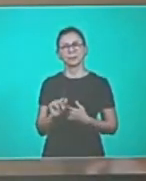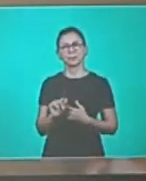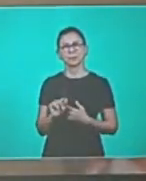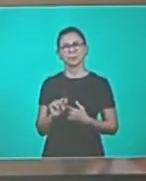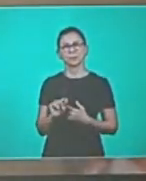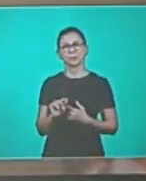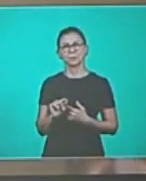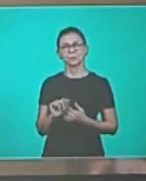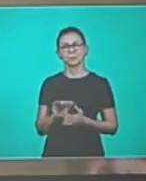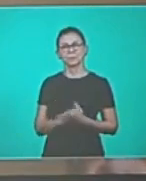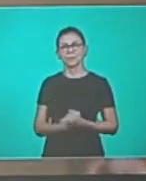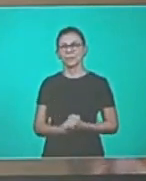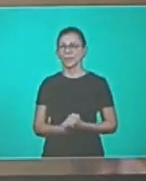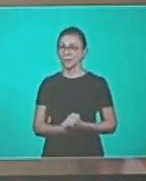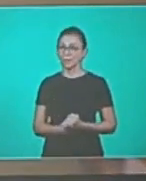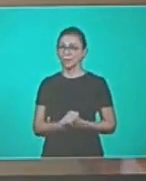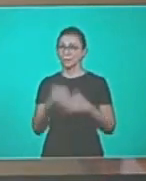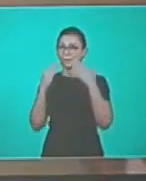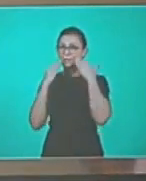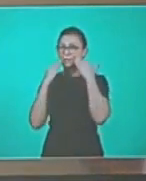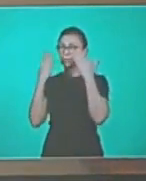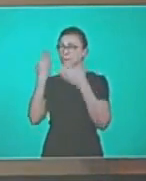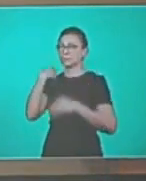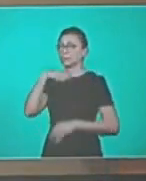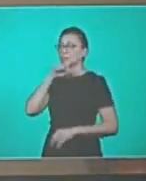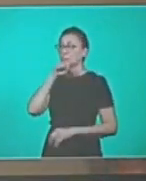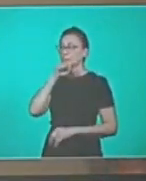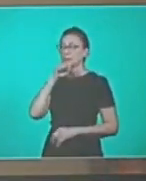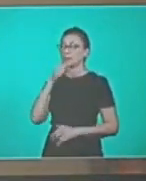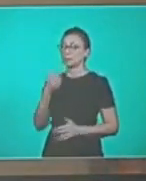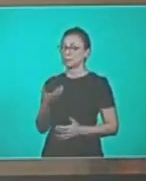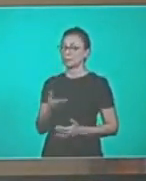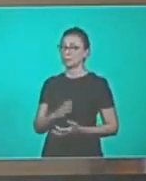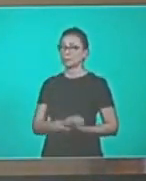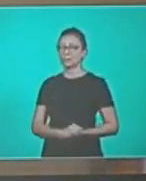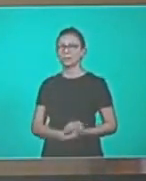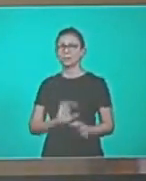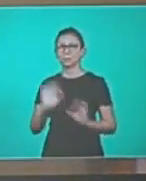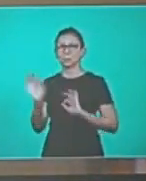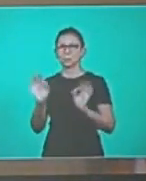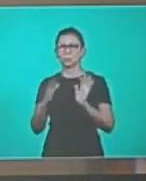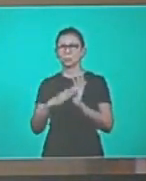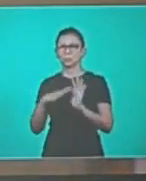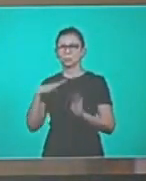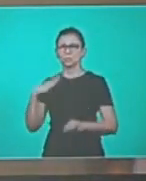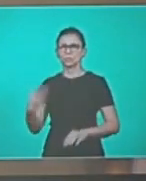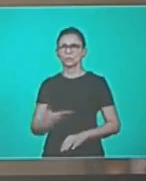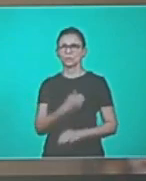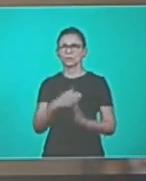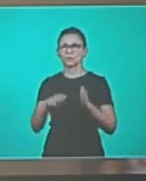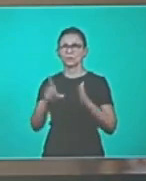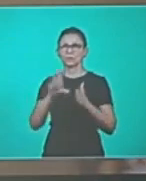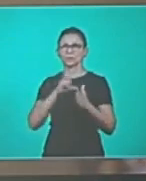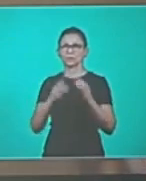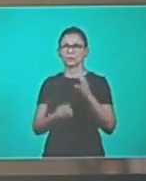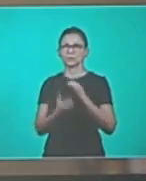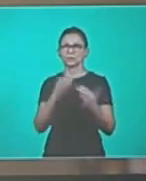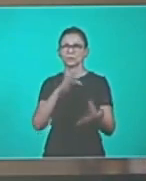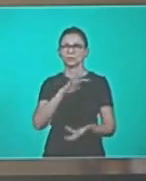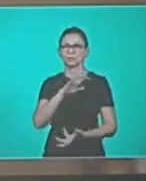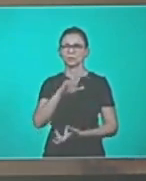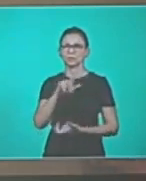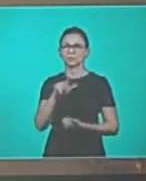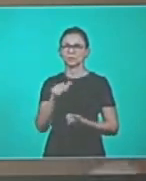The beauty is the moment for the payment, as the project of redemption